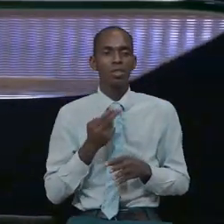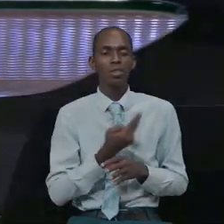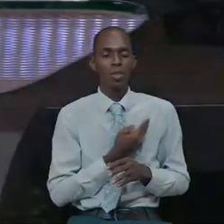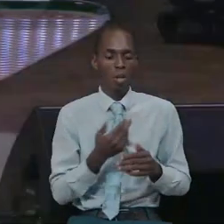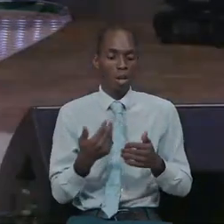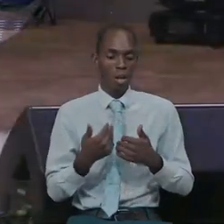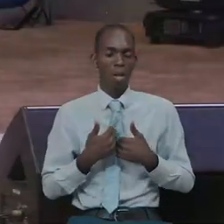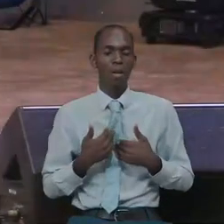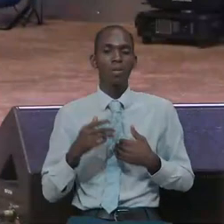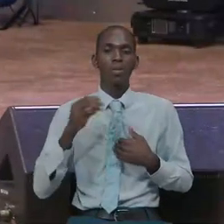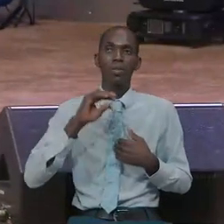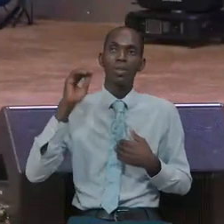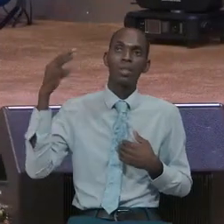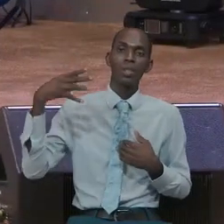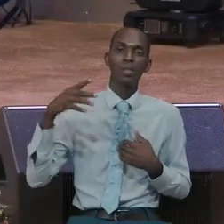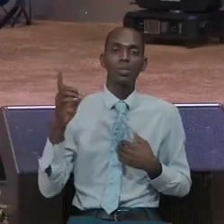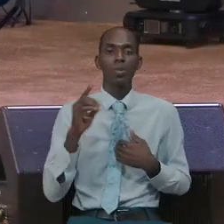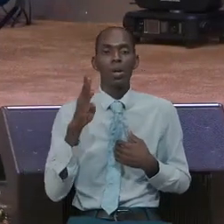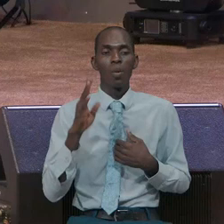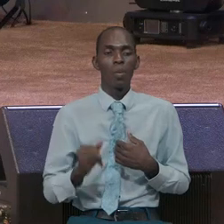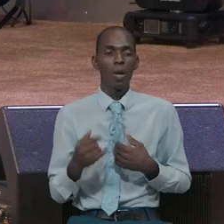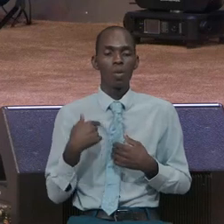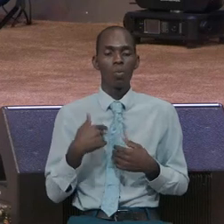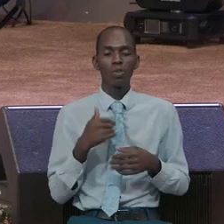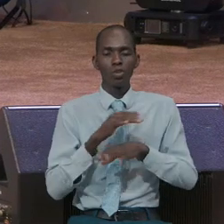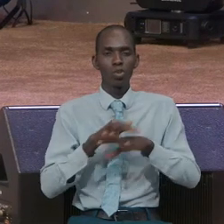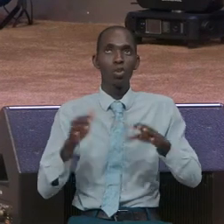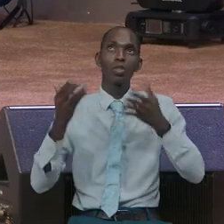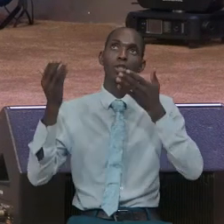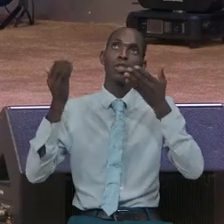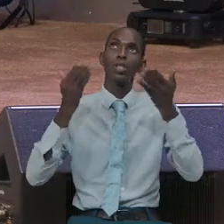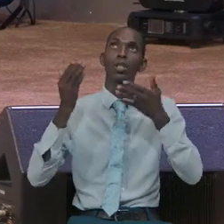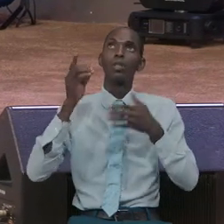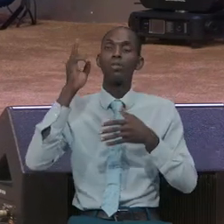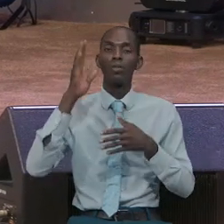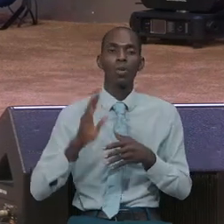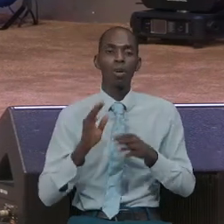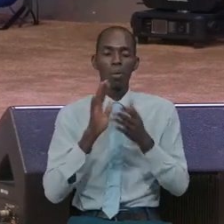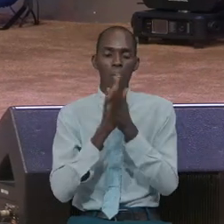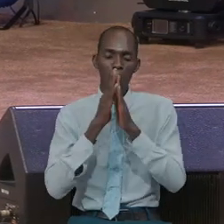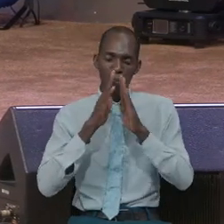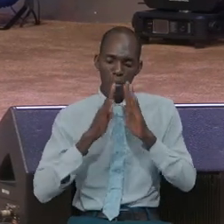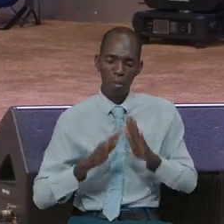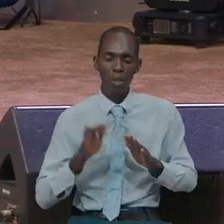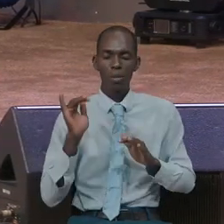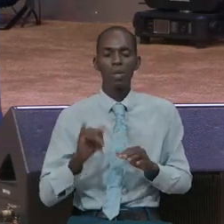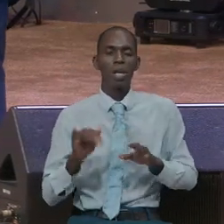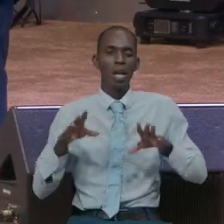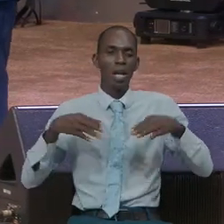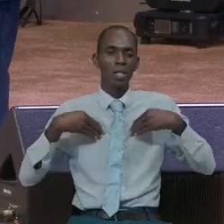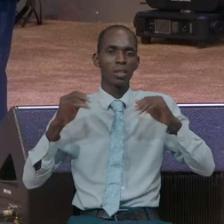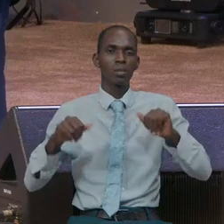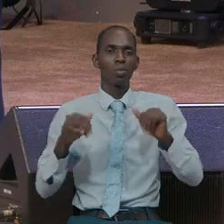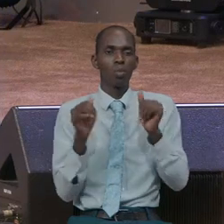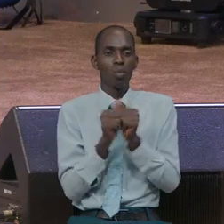grace whereby we may serve God peaceably, acceptably, with